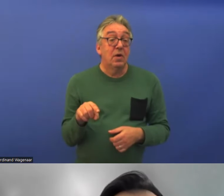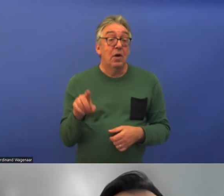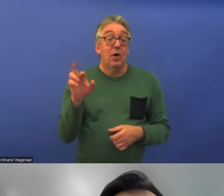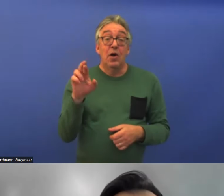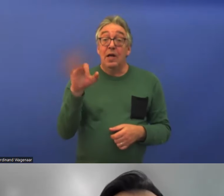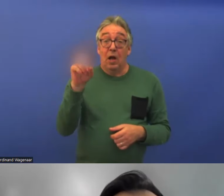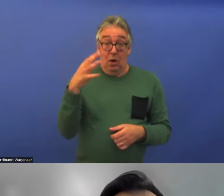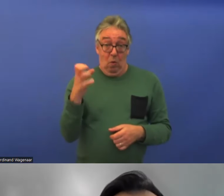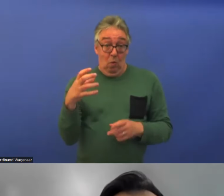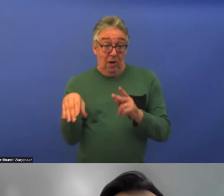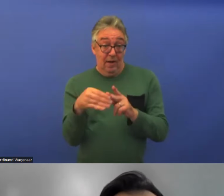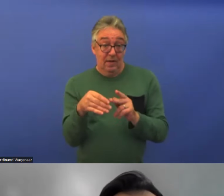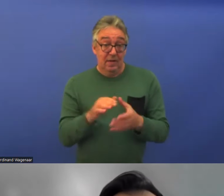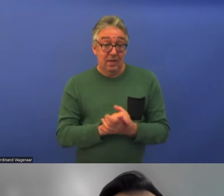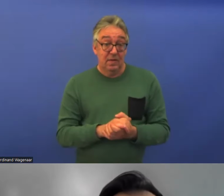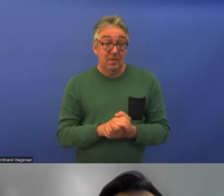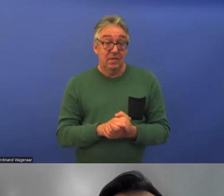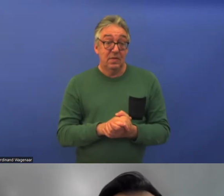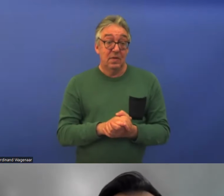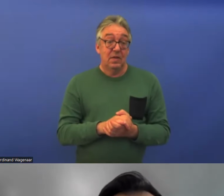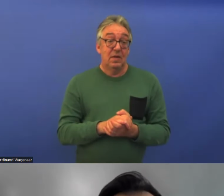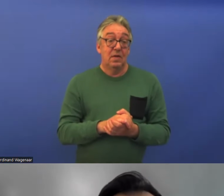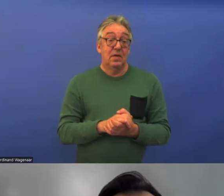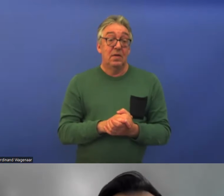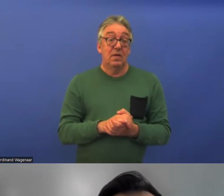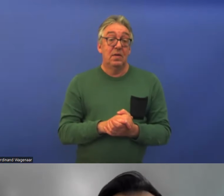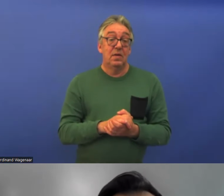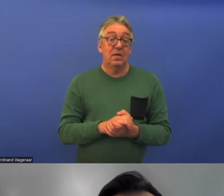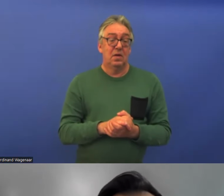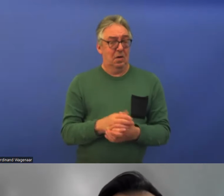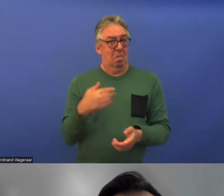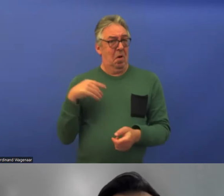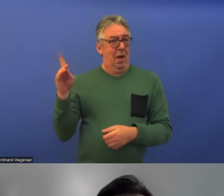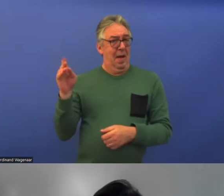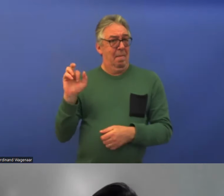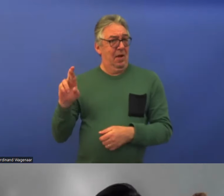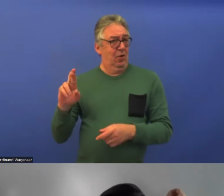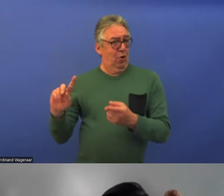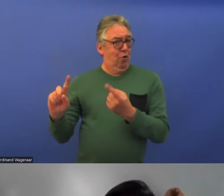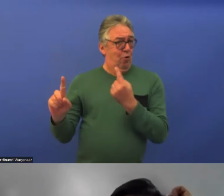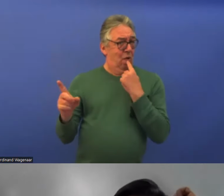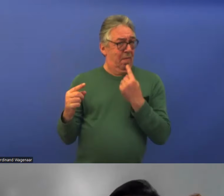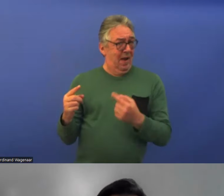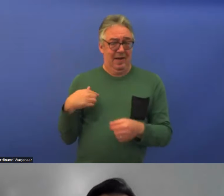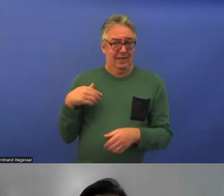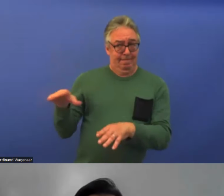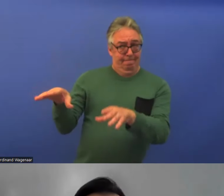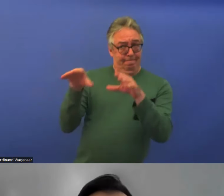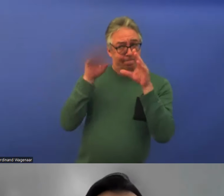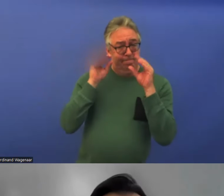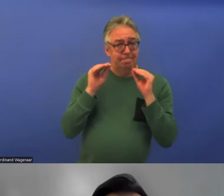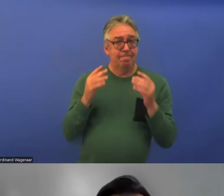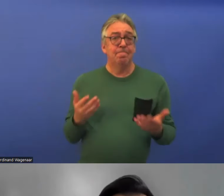Thank you very much, Ricardo. It stems from Peter's reply also that the relevance of